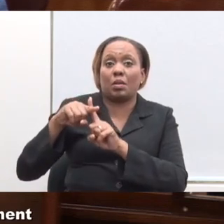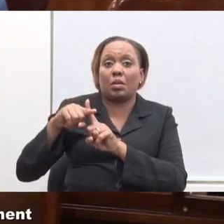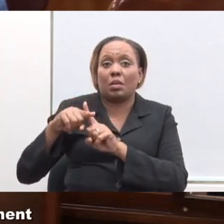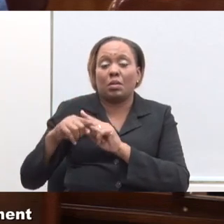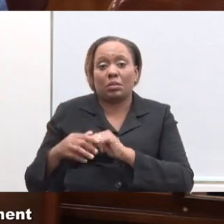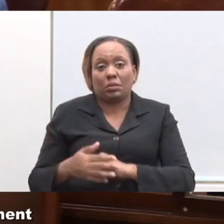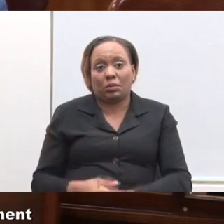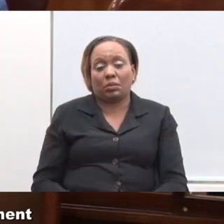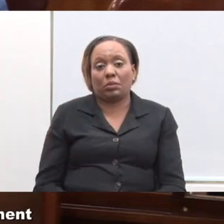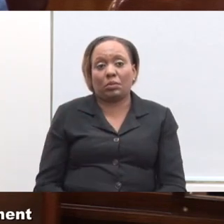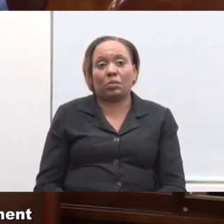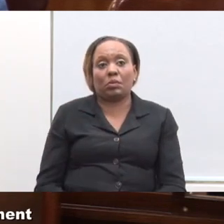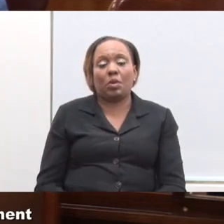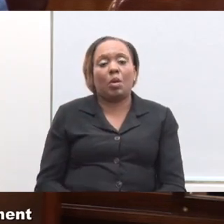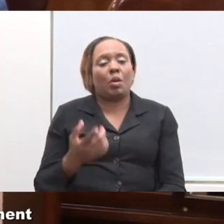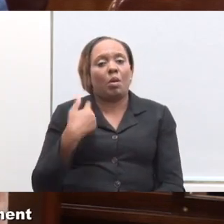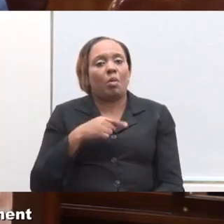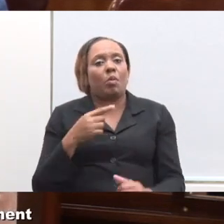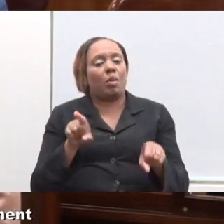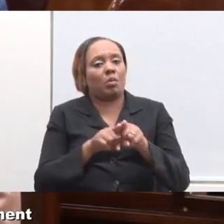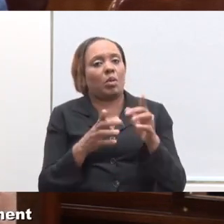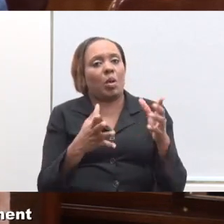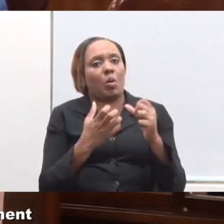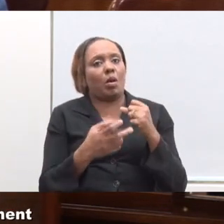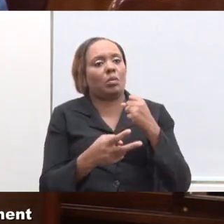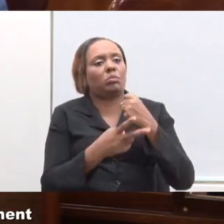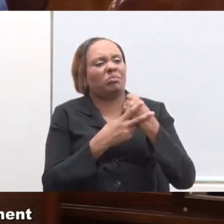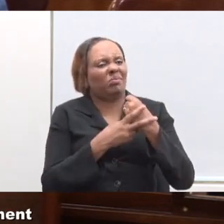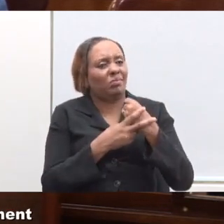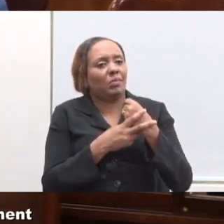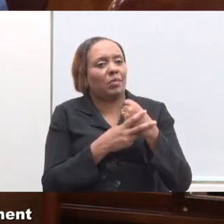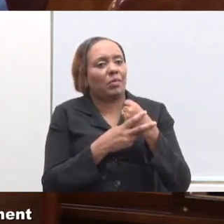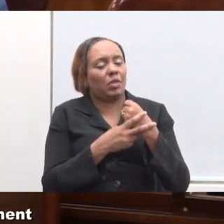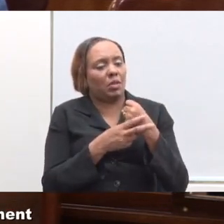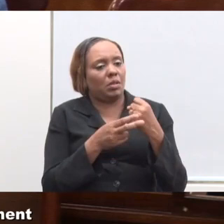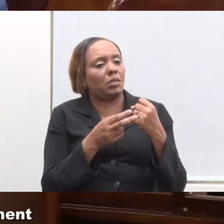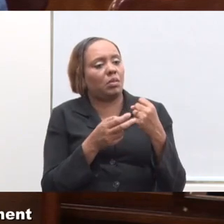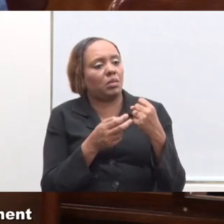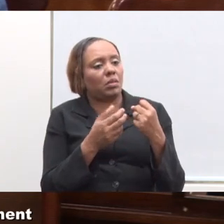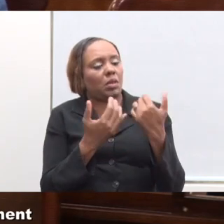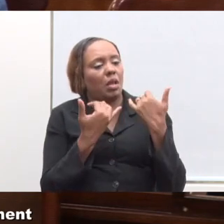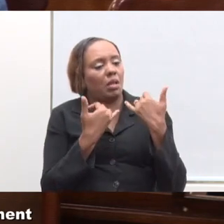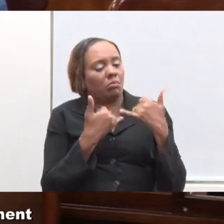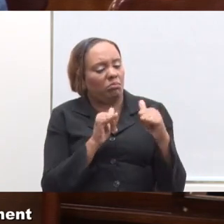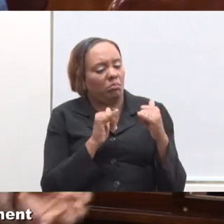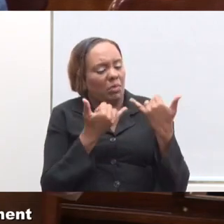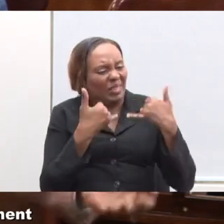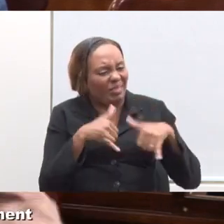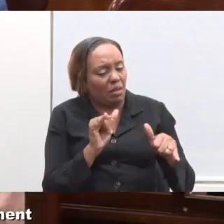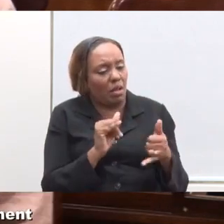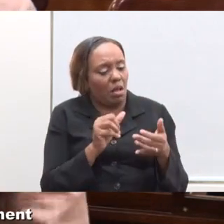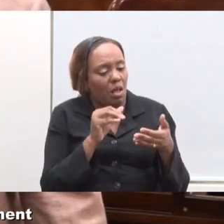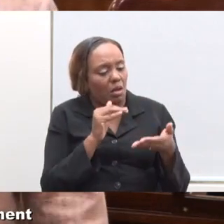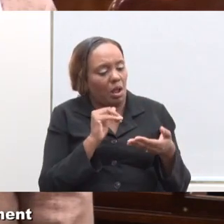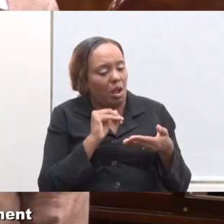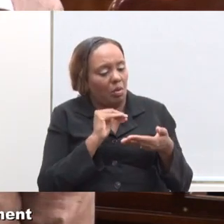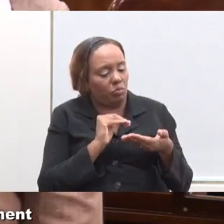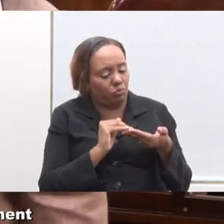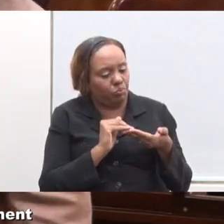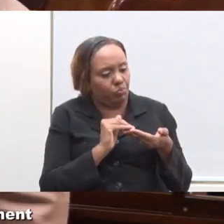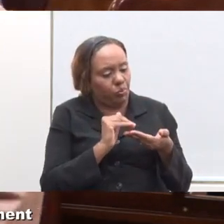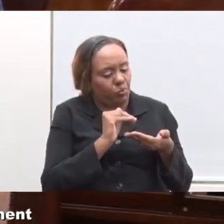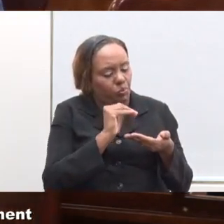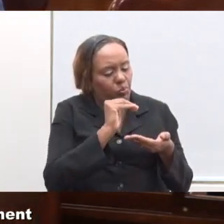buffer, and the least possible impact equally on our fiscal position. And what do I mean by that?